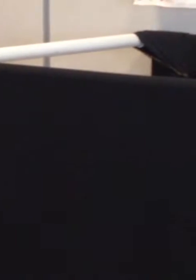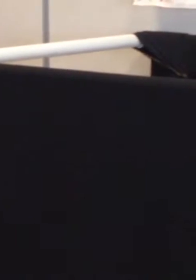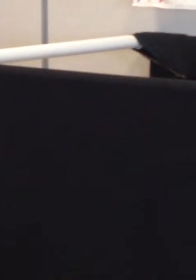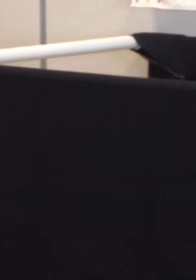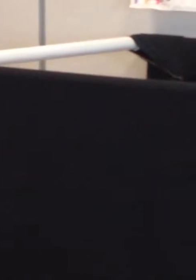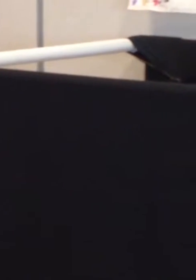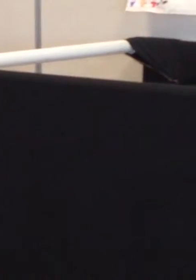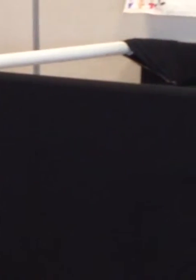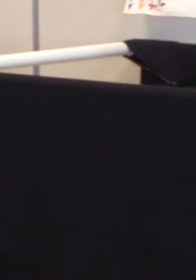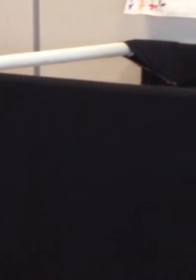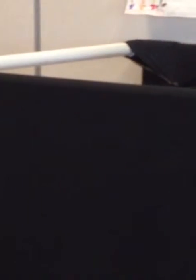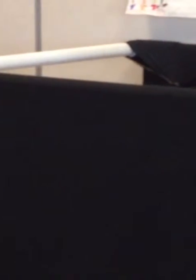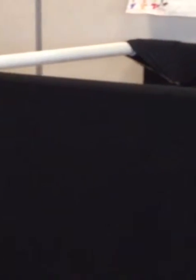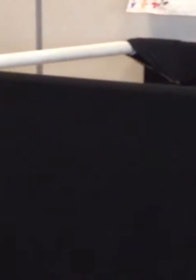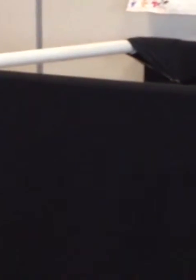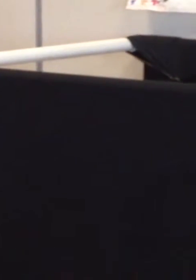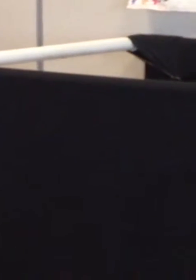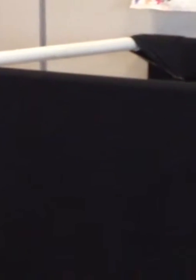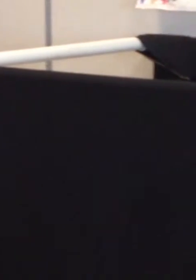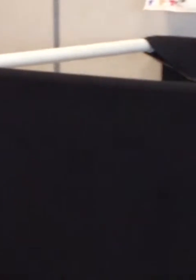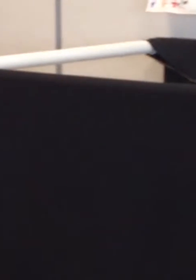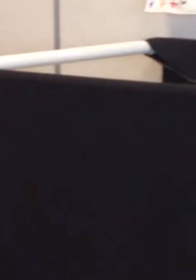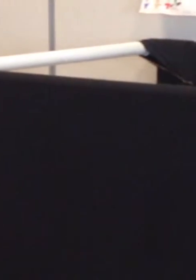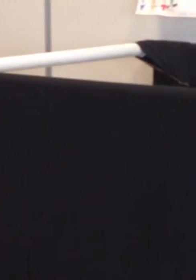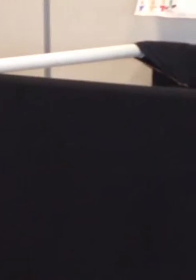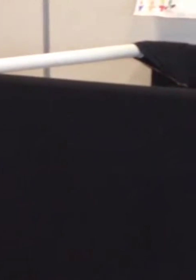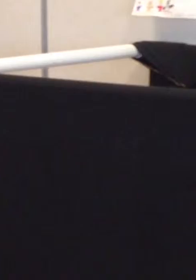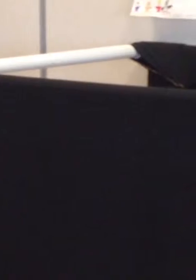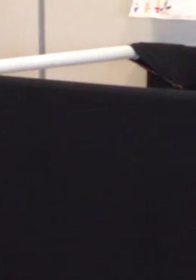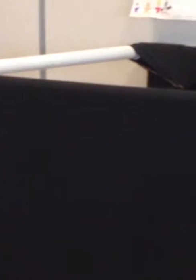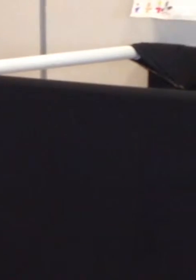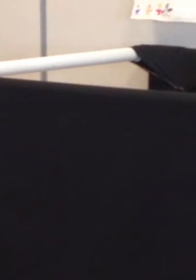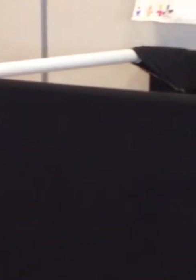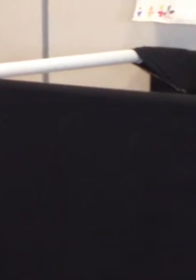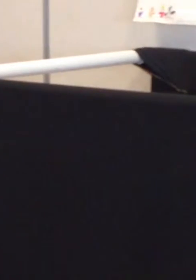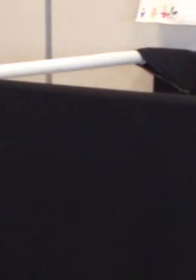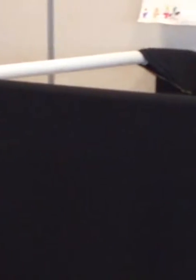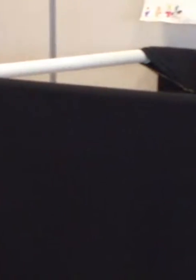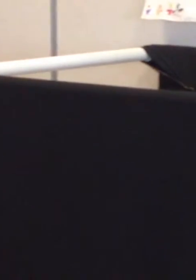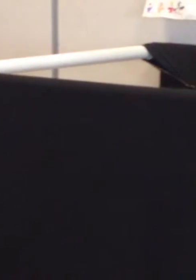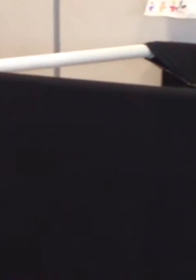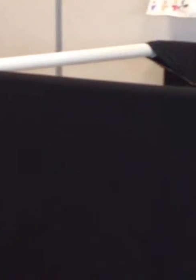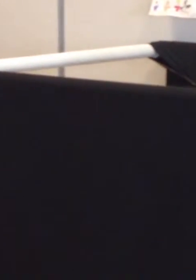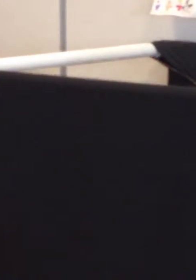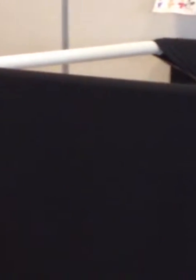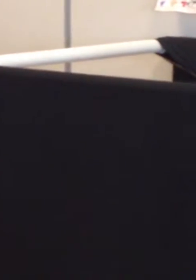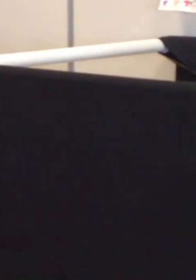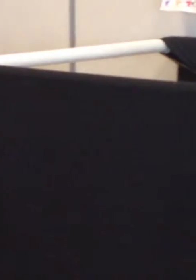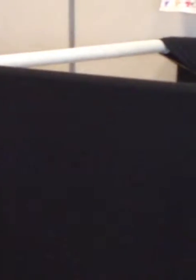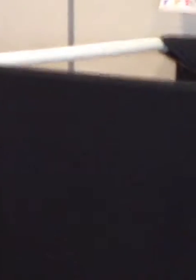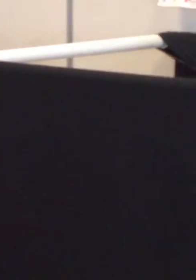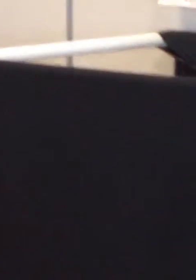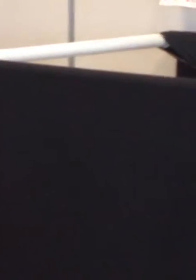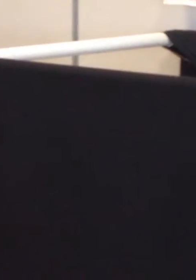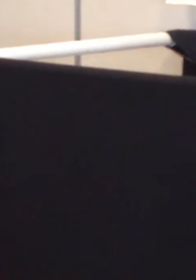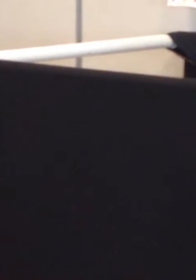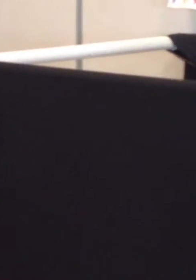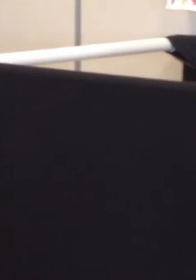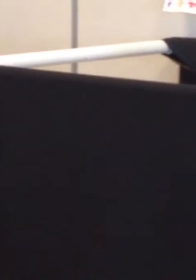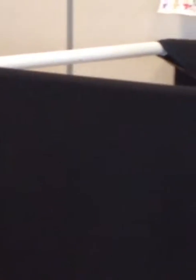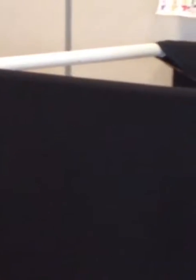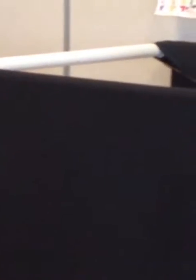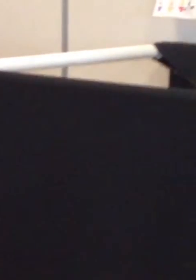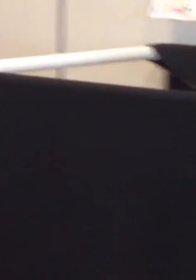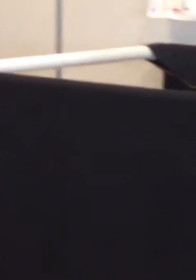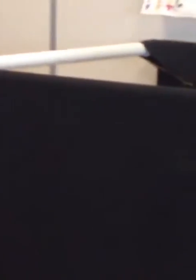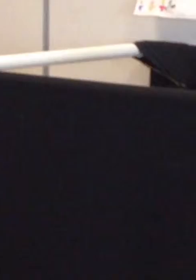in his bedroom was very dark. He could only see a huge stalk with huge leaves. He decided to go out